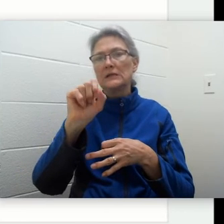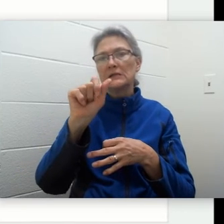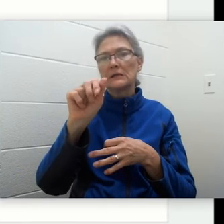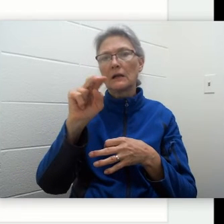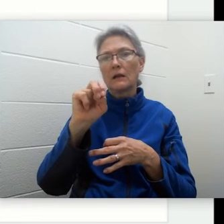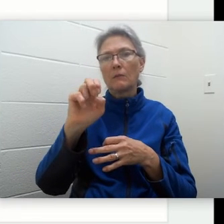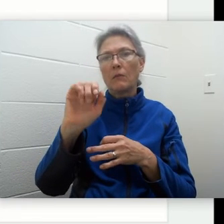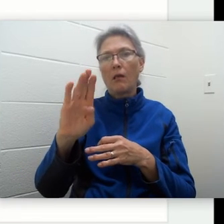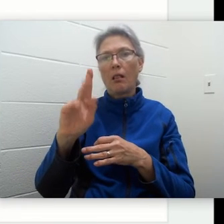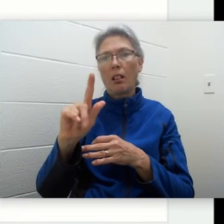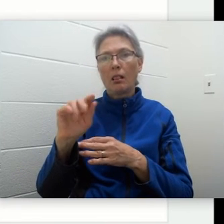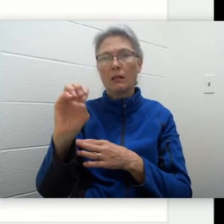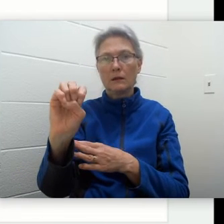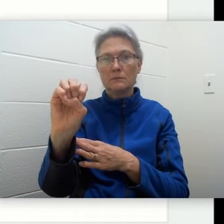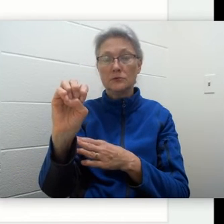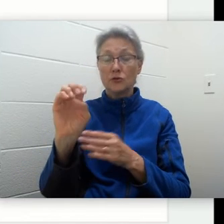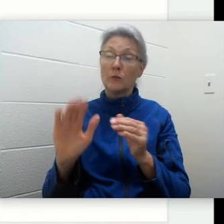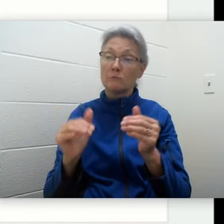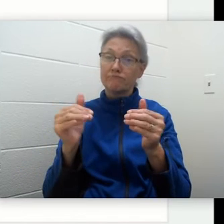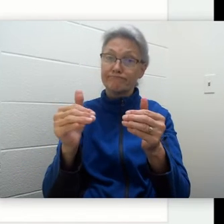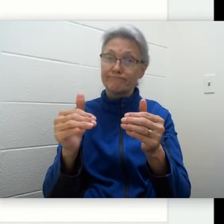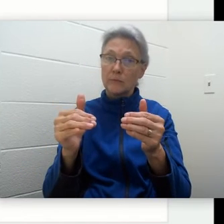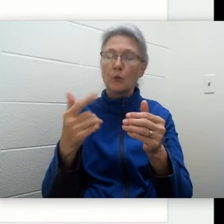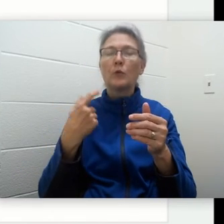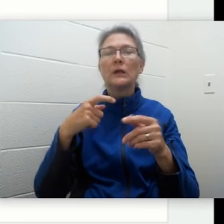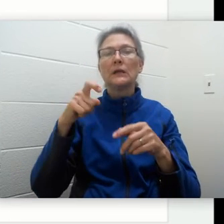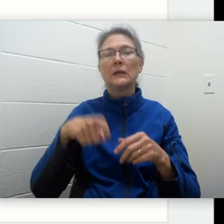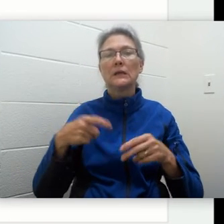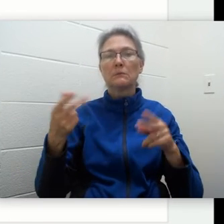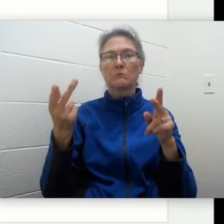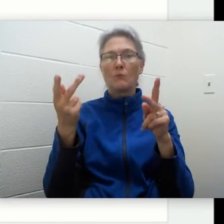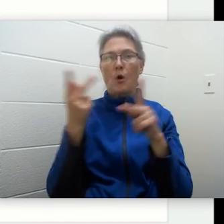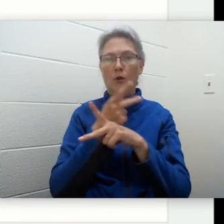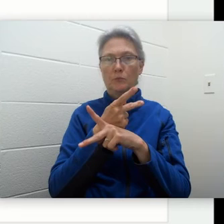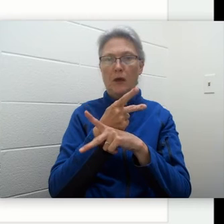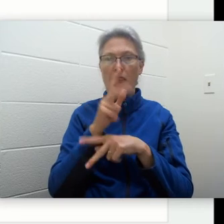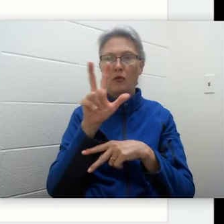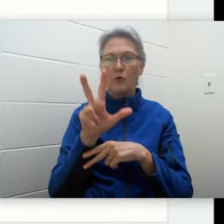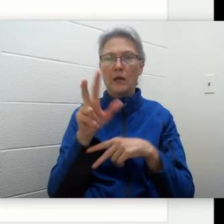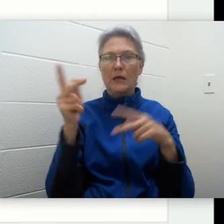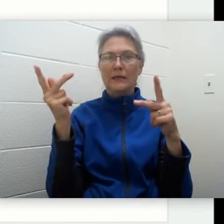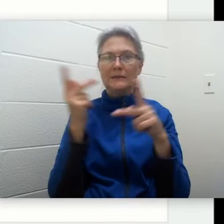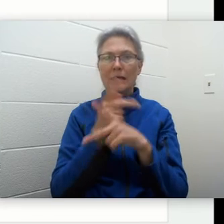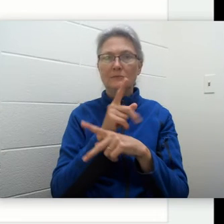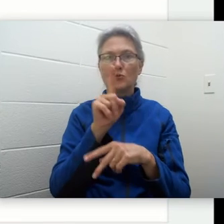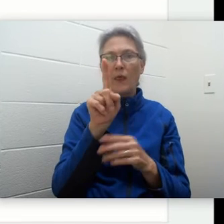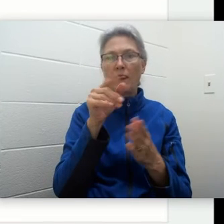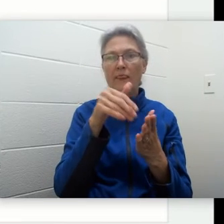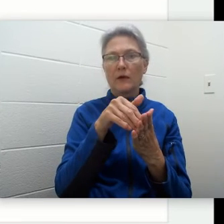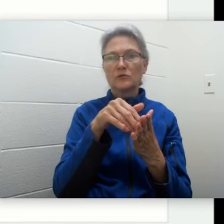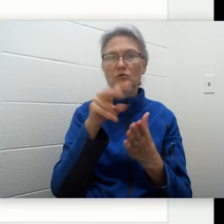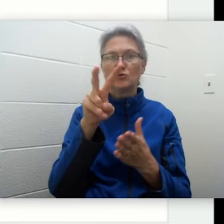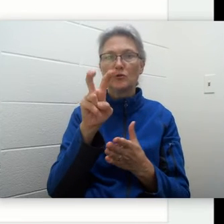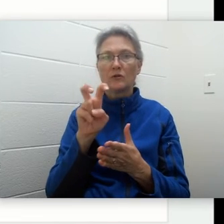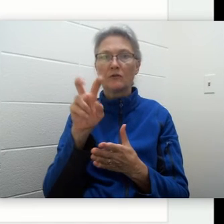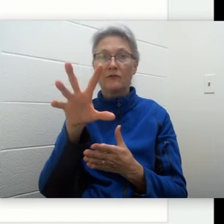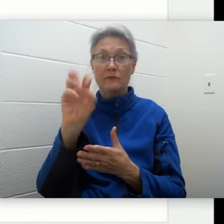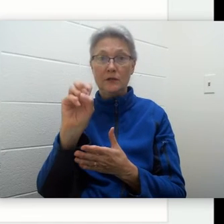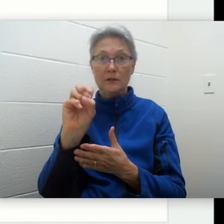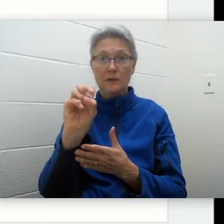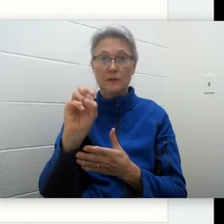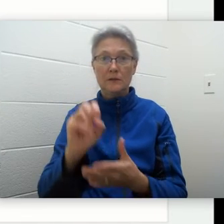let's go ahead and let's get started. So we need to multiply 3 times